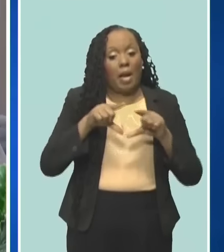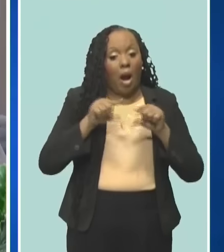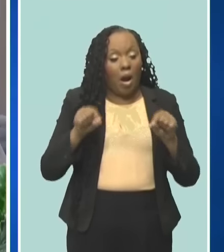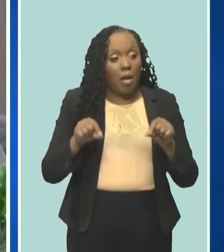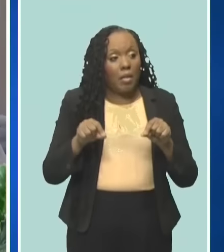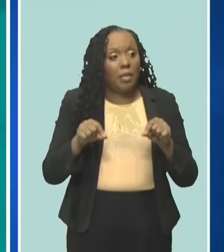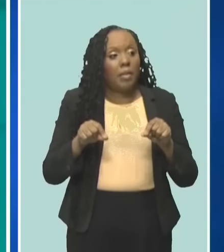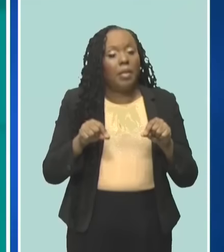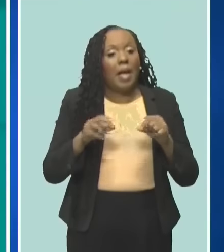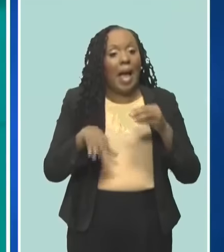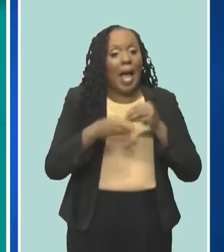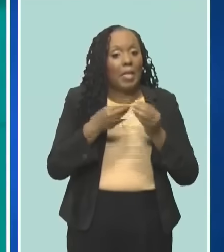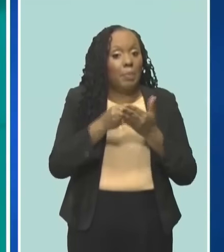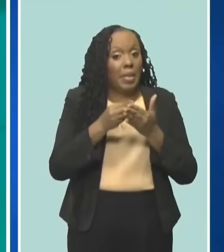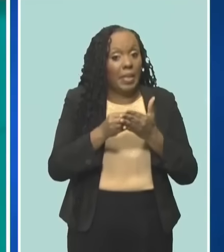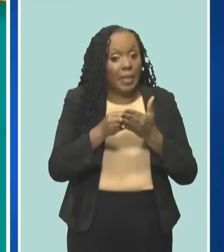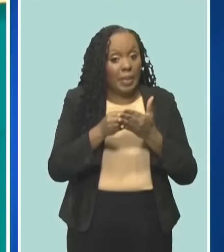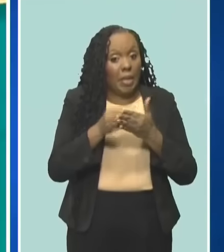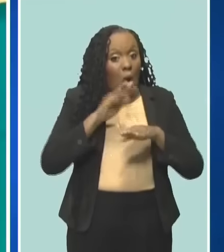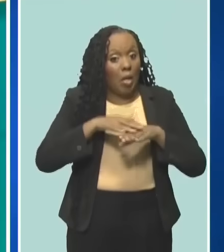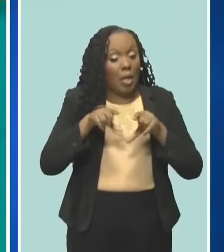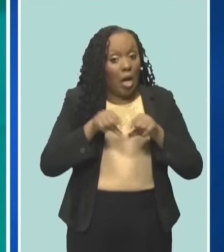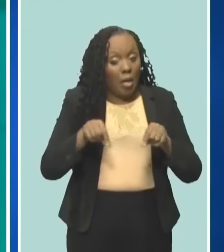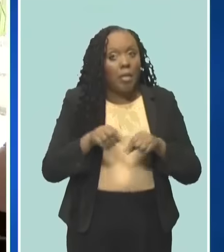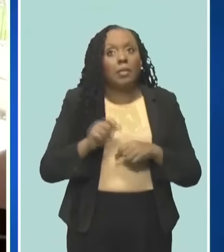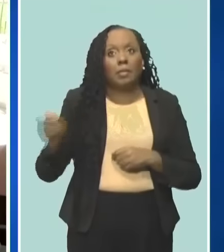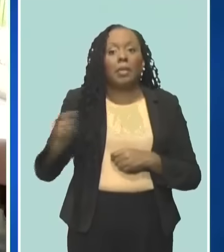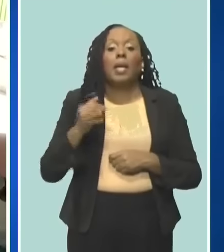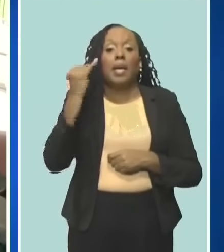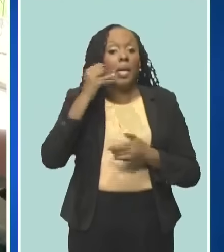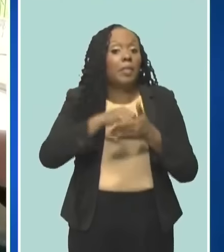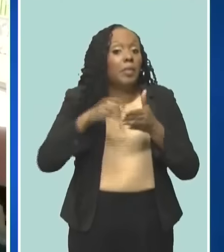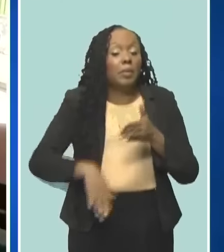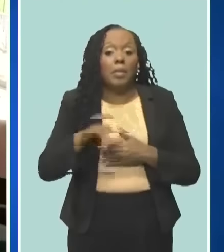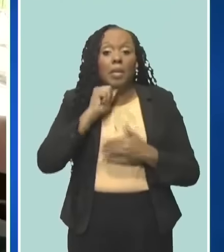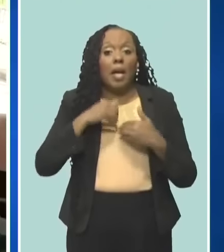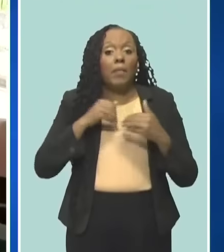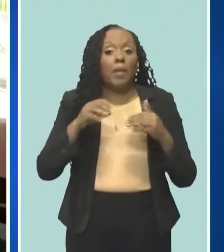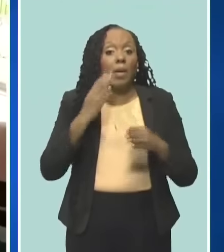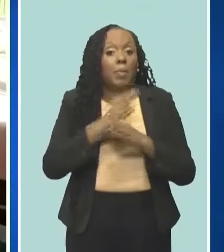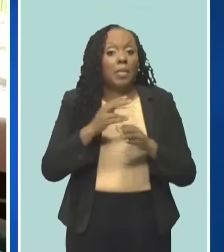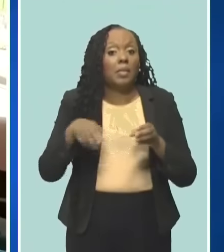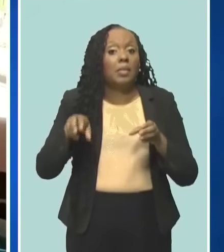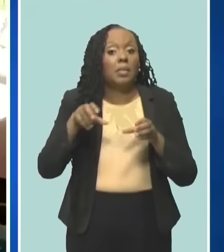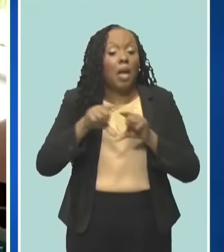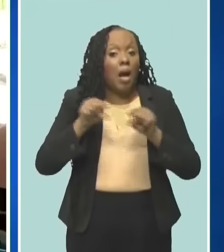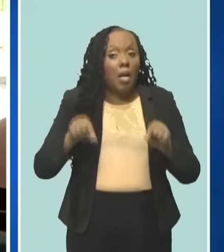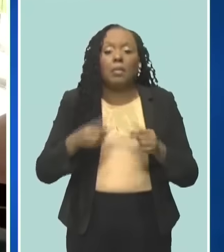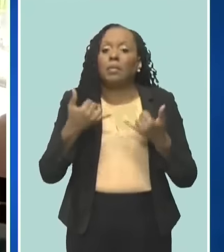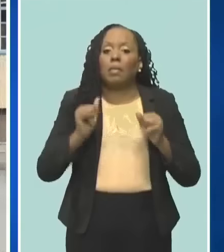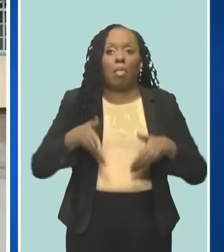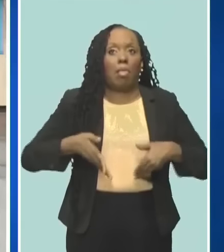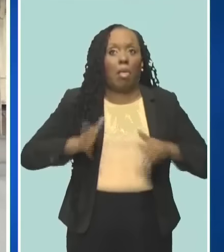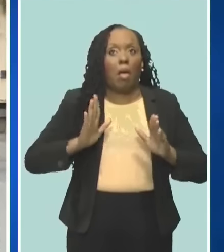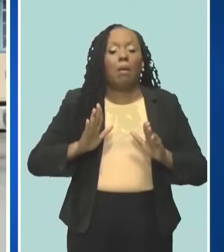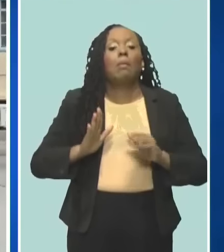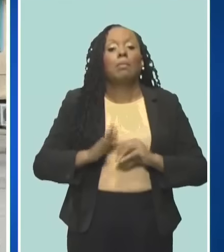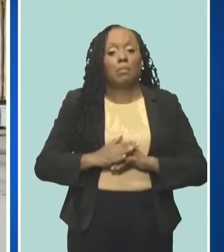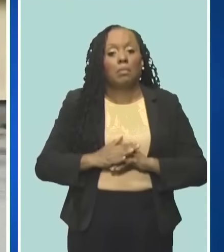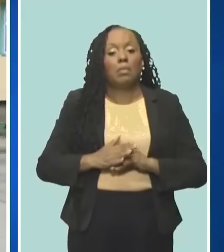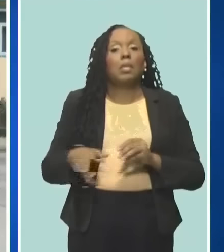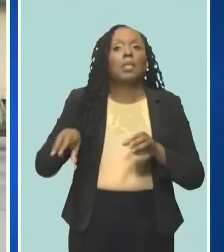Ms. Holder has given the assurance that even if a student does not have a bus card, they will still be allowed to travel on the buses as long as